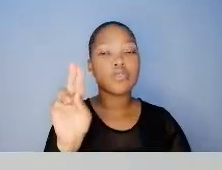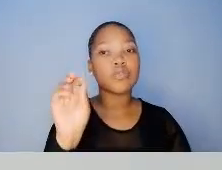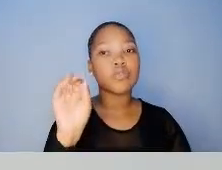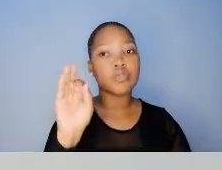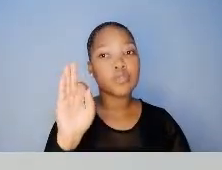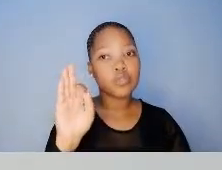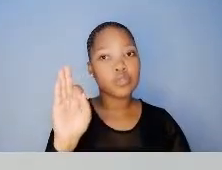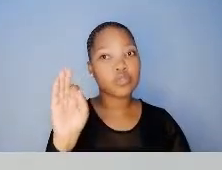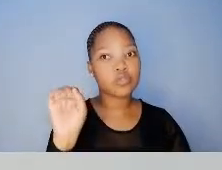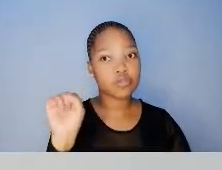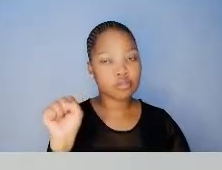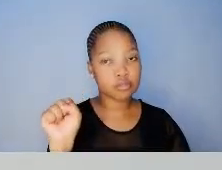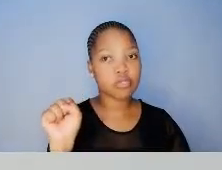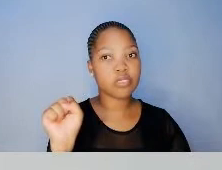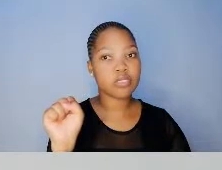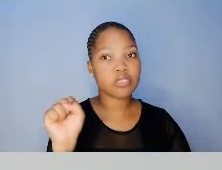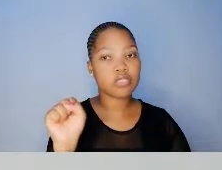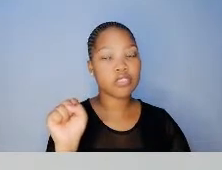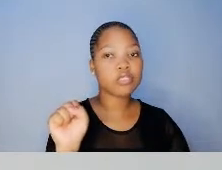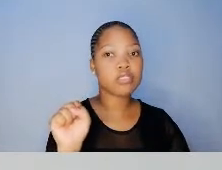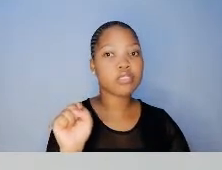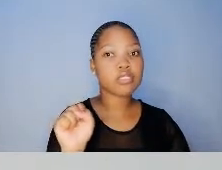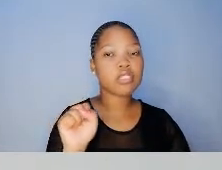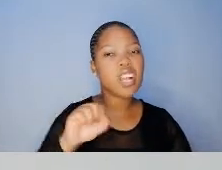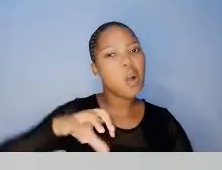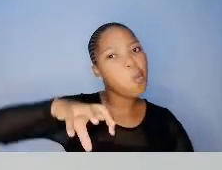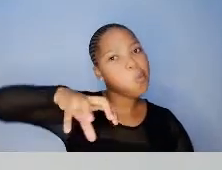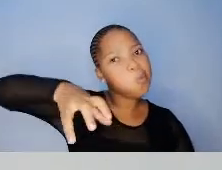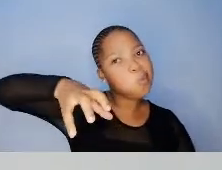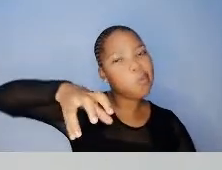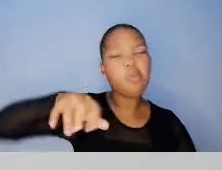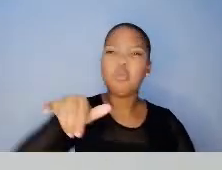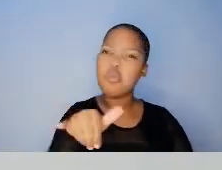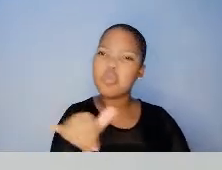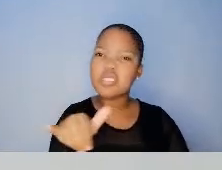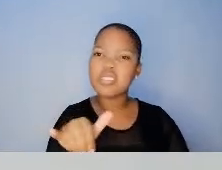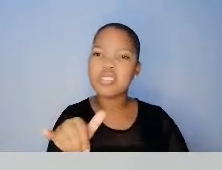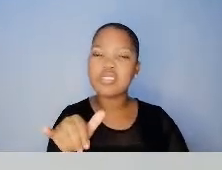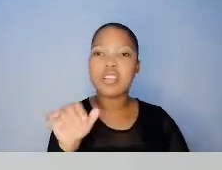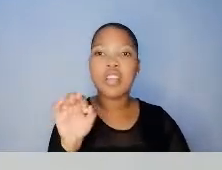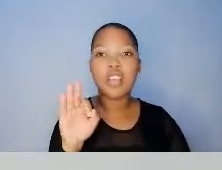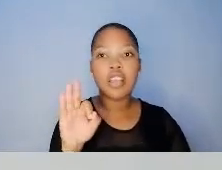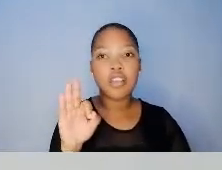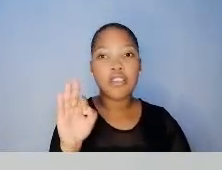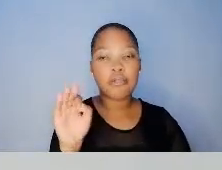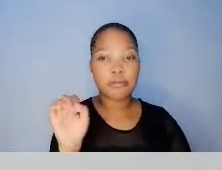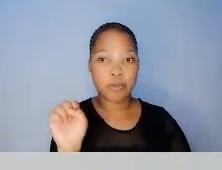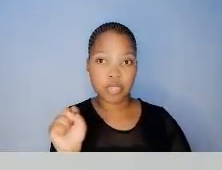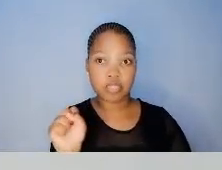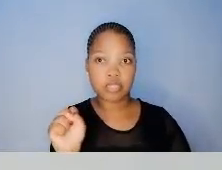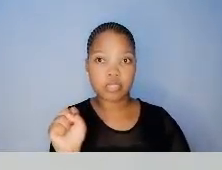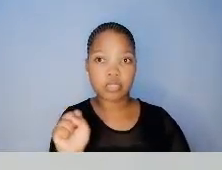of Freestate, that is UFS. It's in the province. It's in the province of Freestate,